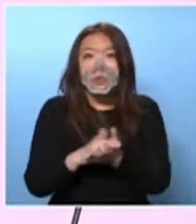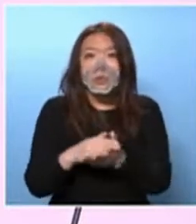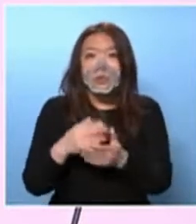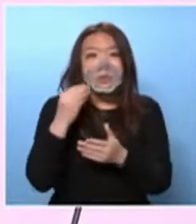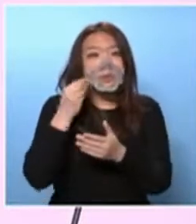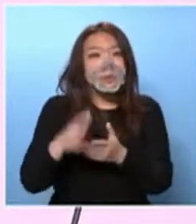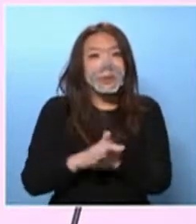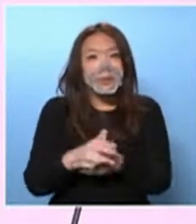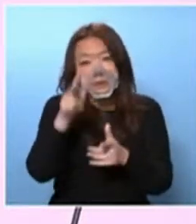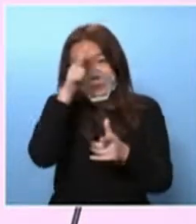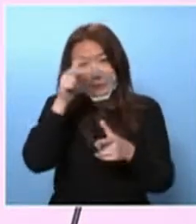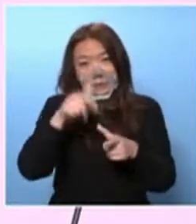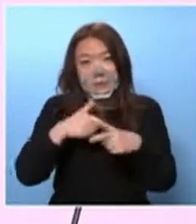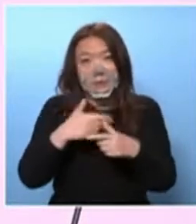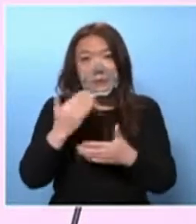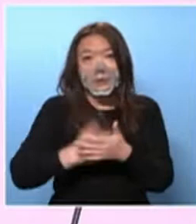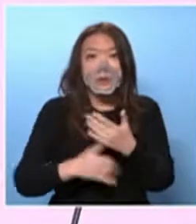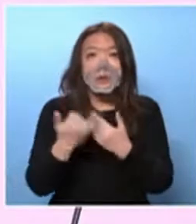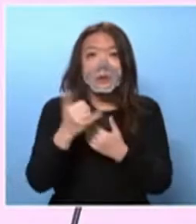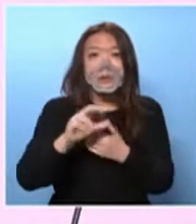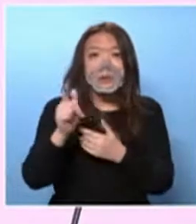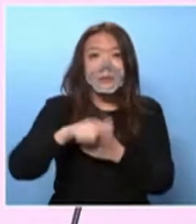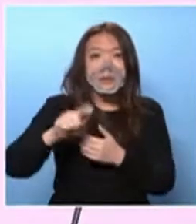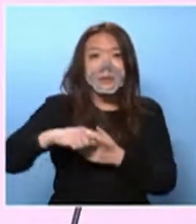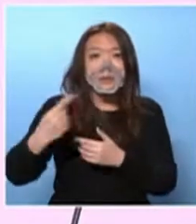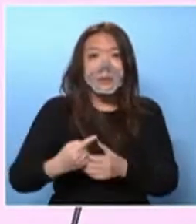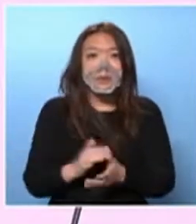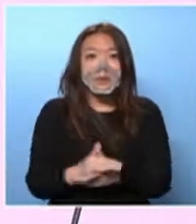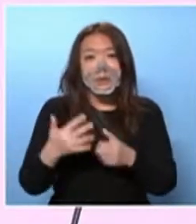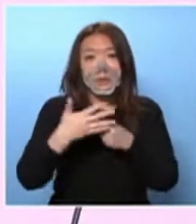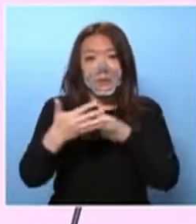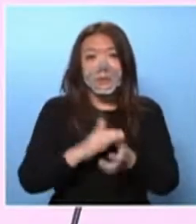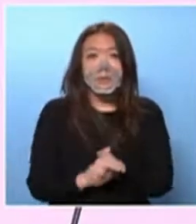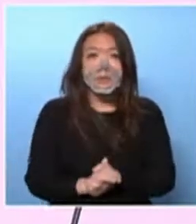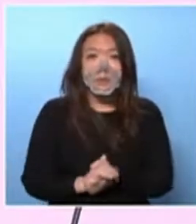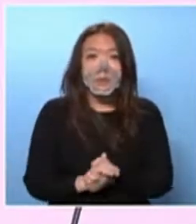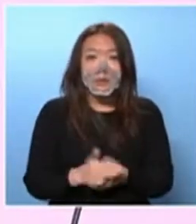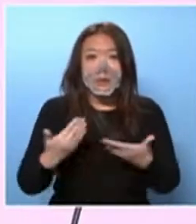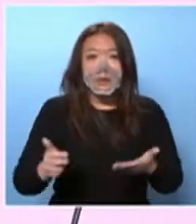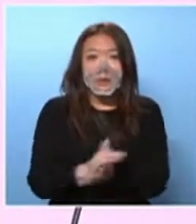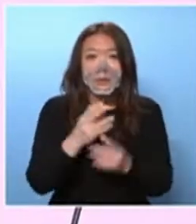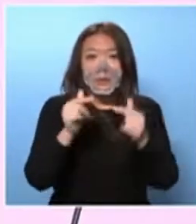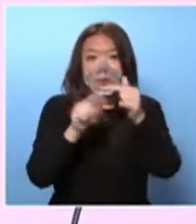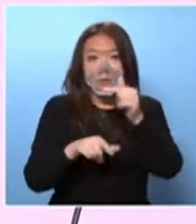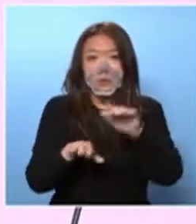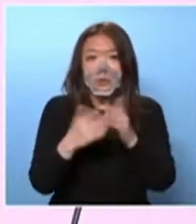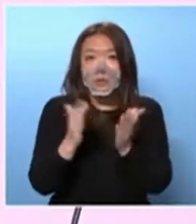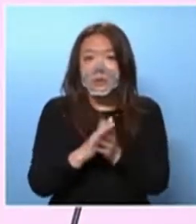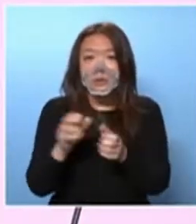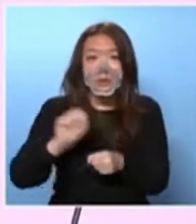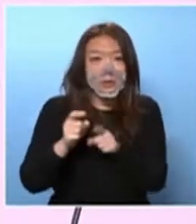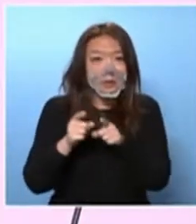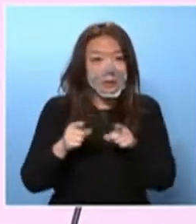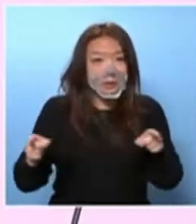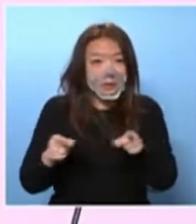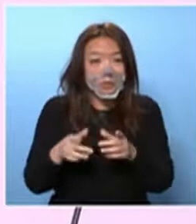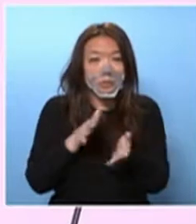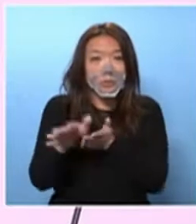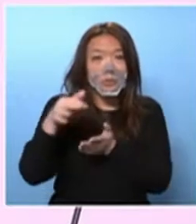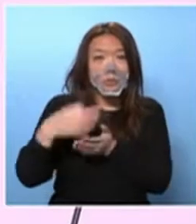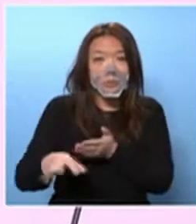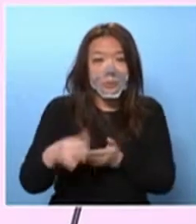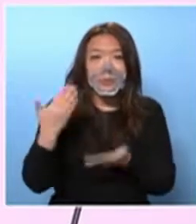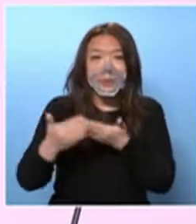This measure will benefit 250,000 non-domestic households and reduce government revenue by $680 million. E.